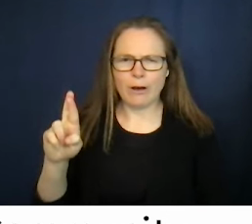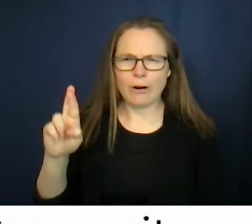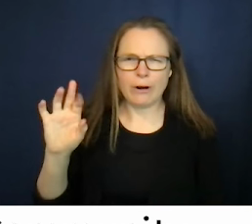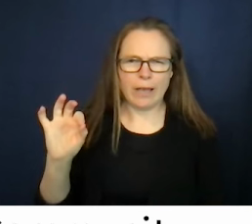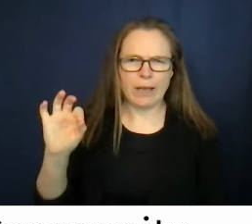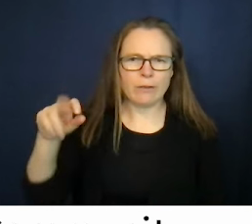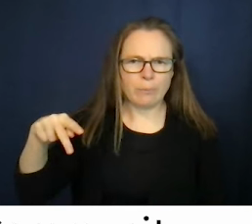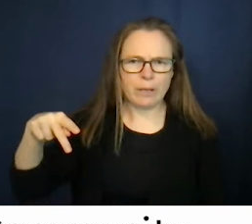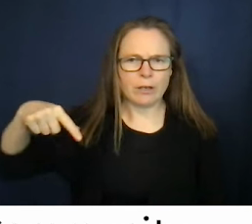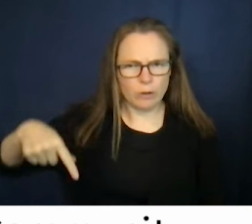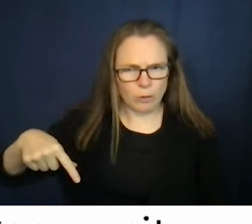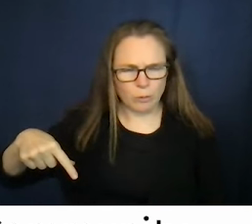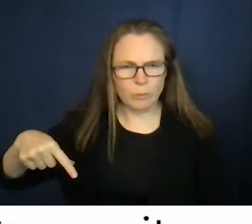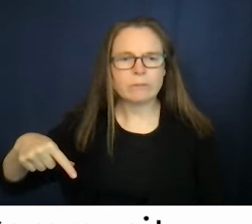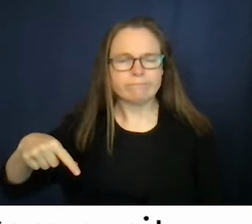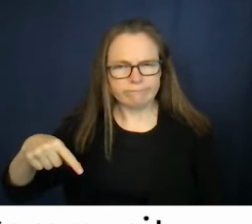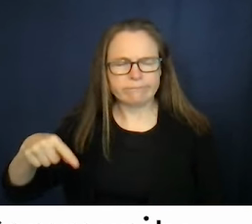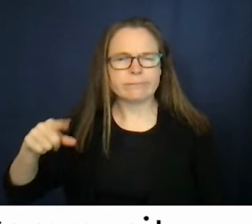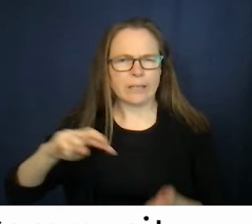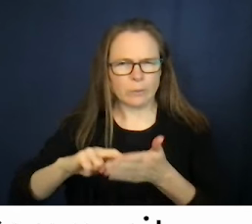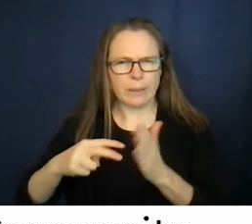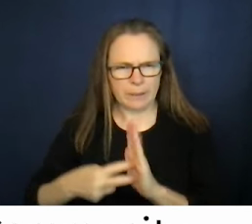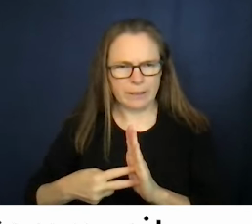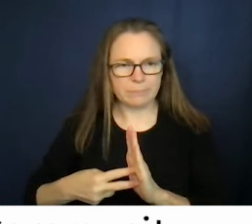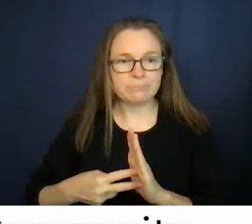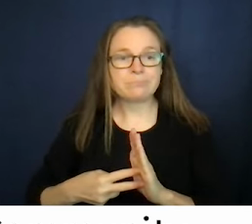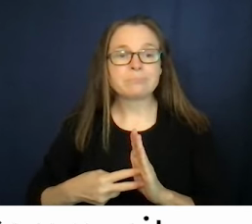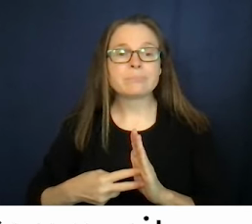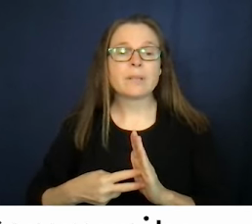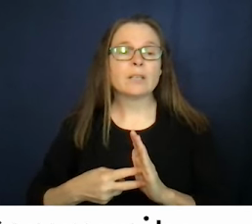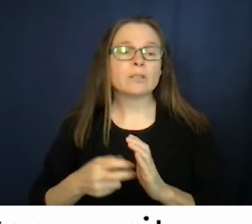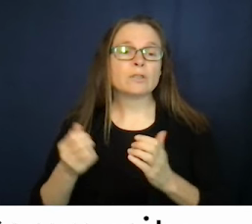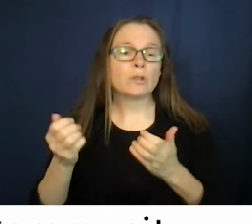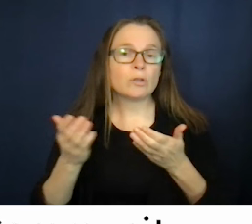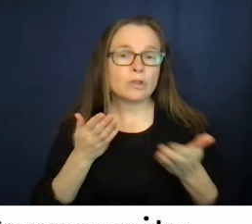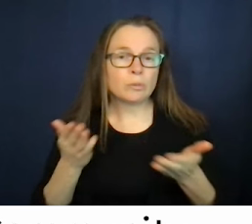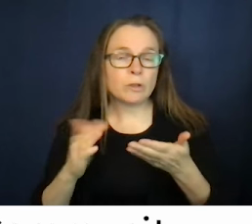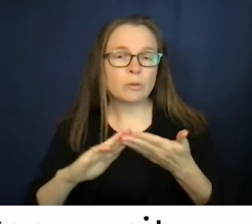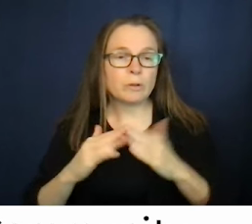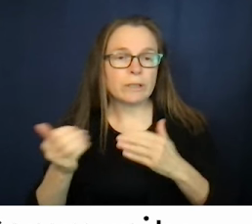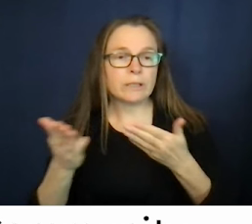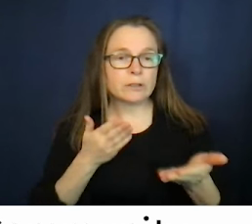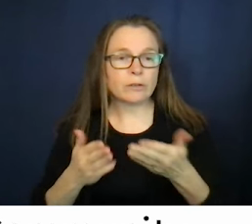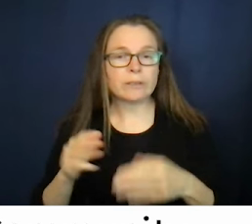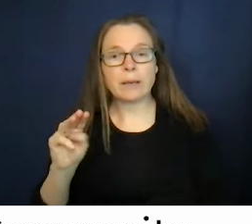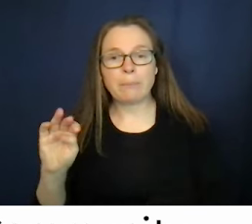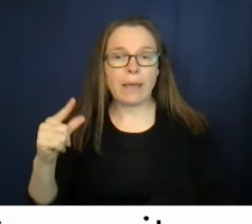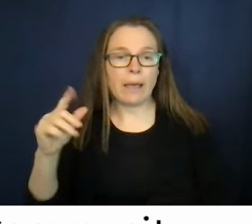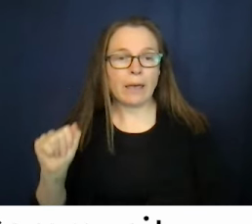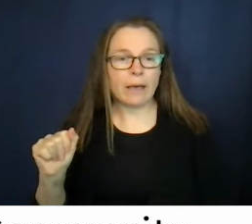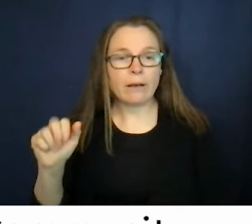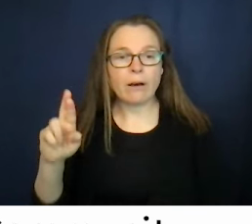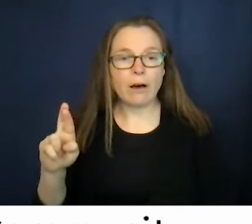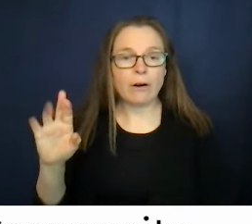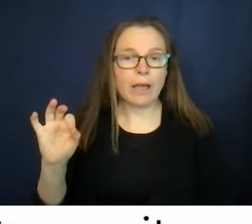It automatically is the first thing that comes to brain. But also Community Services Mega RFPQ, which is our nickname for the funding event, otherwise known